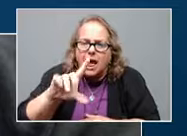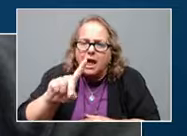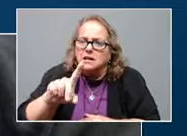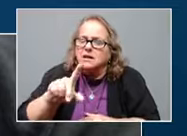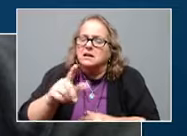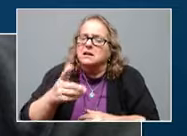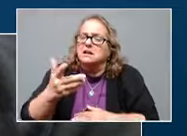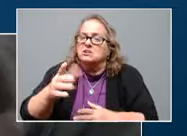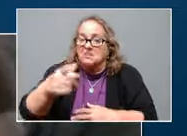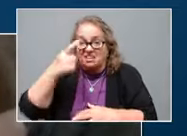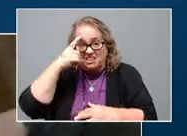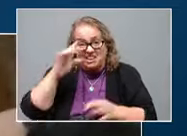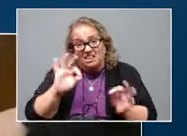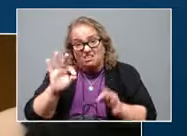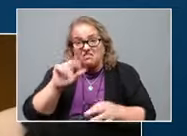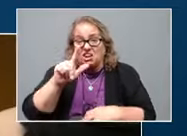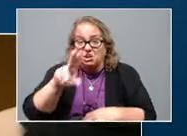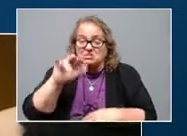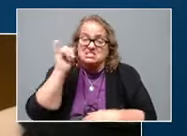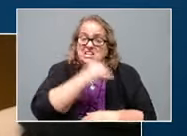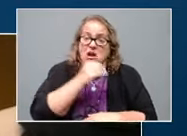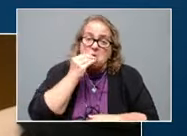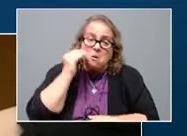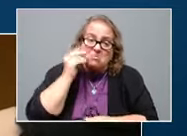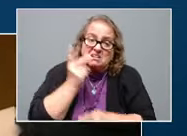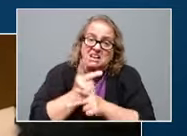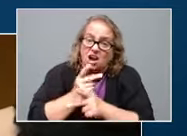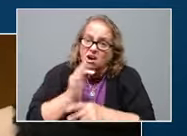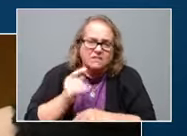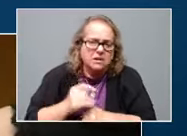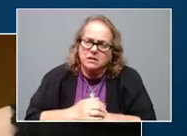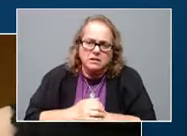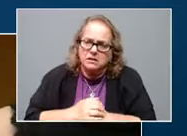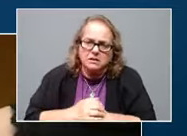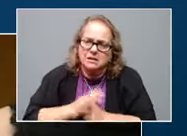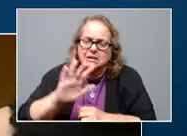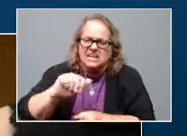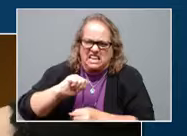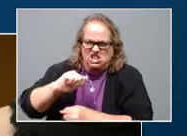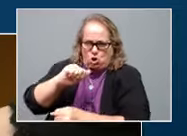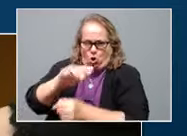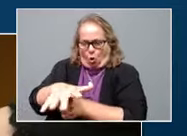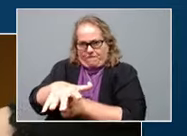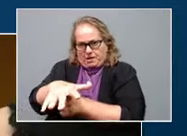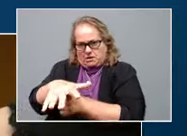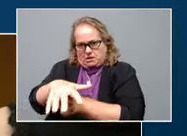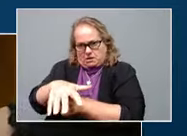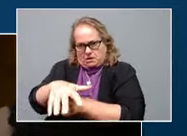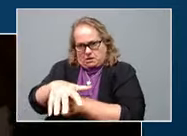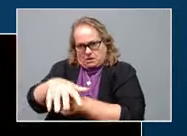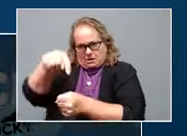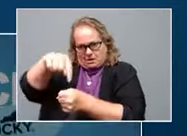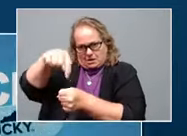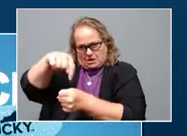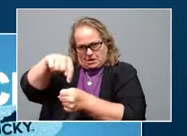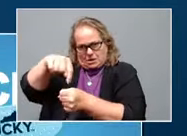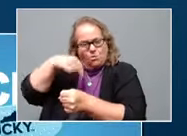going to stay home and take care of it. It's COVID, and we have to address it early on.